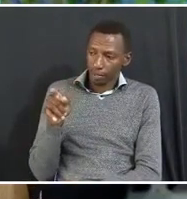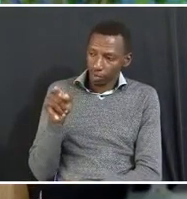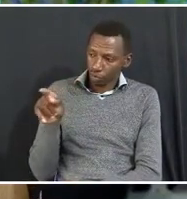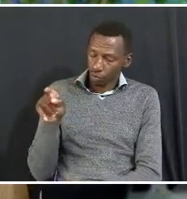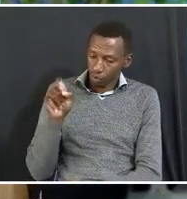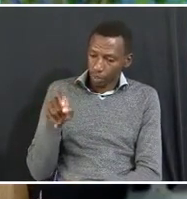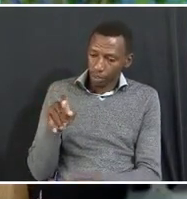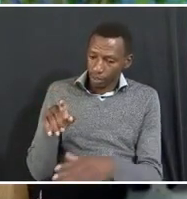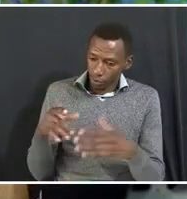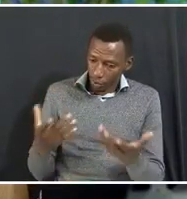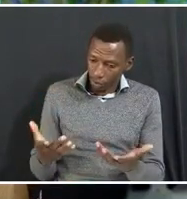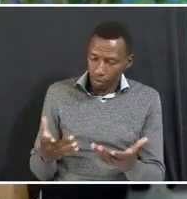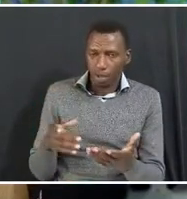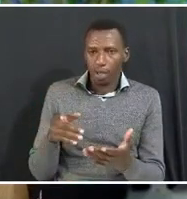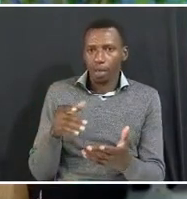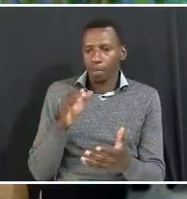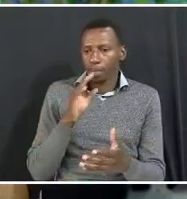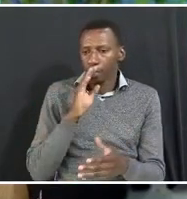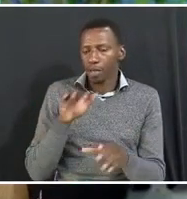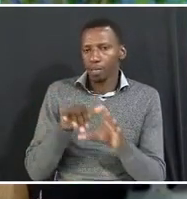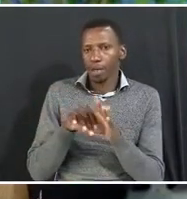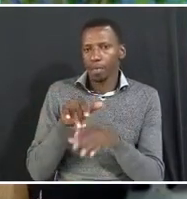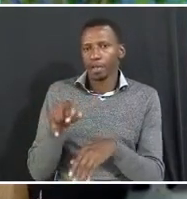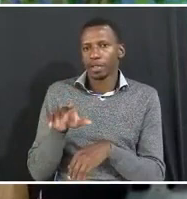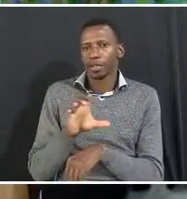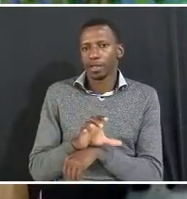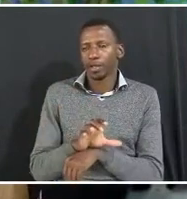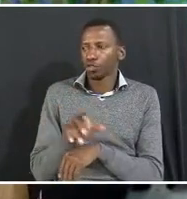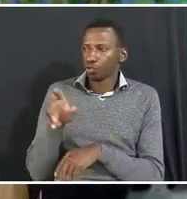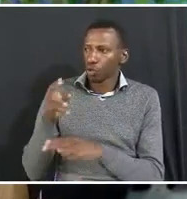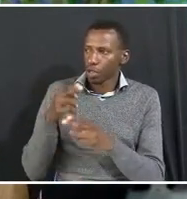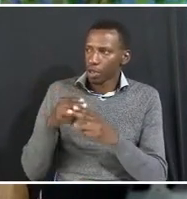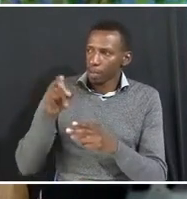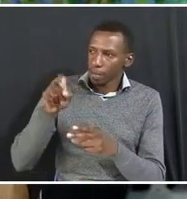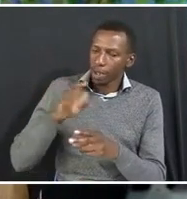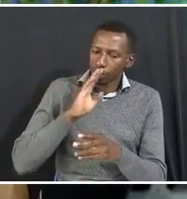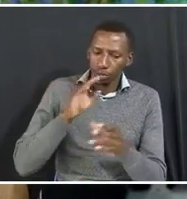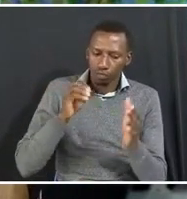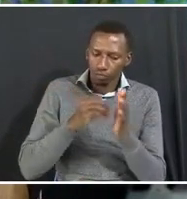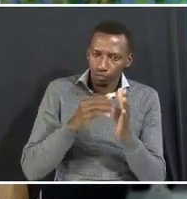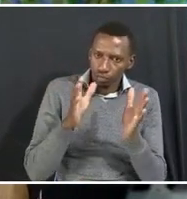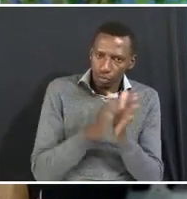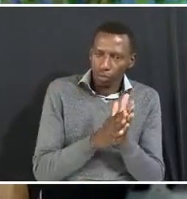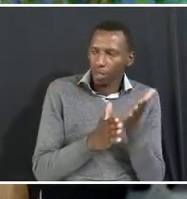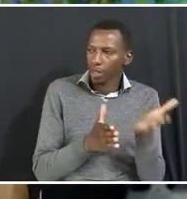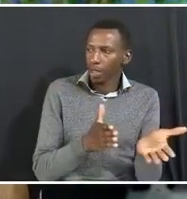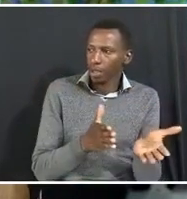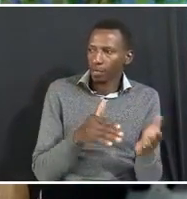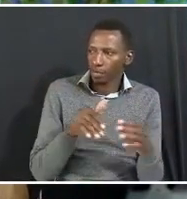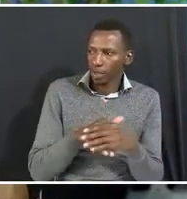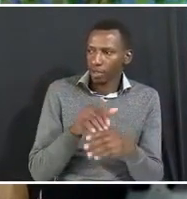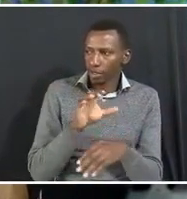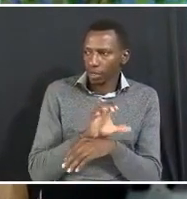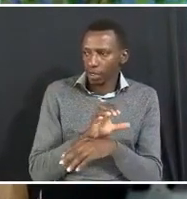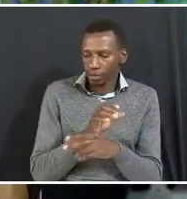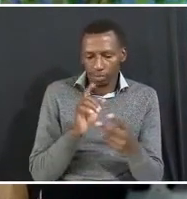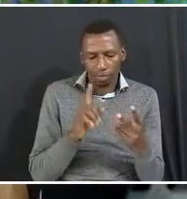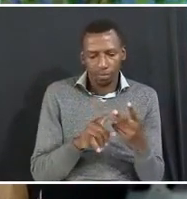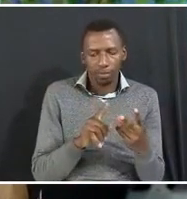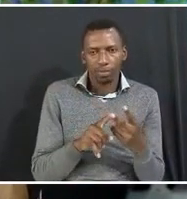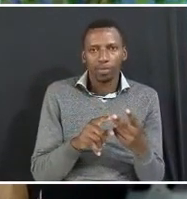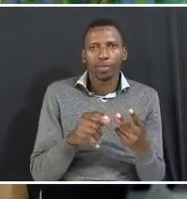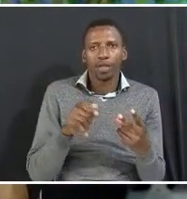church. Their membership must be in this church. Secondly, there must be people